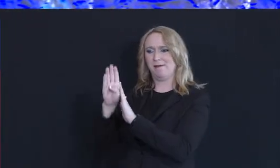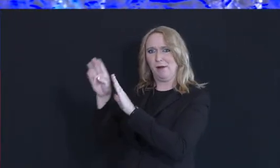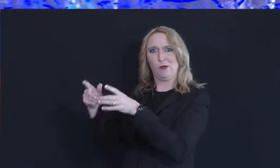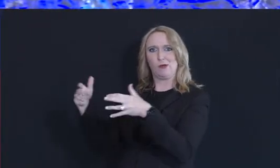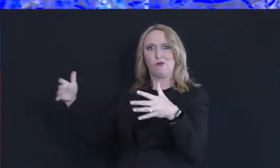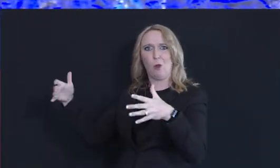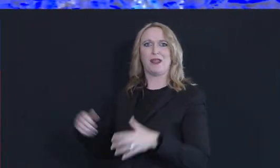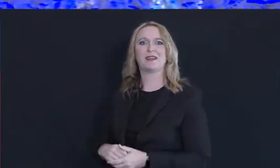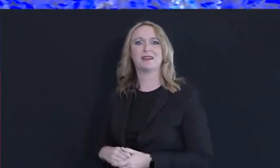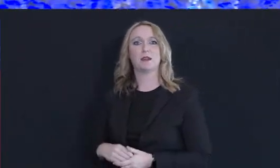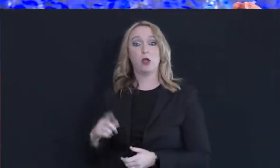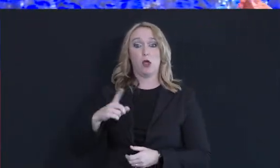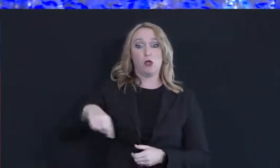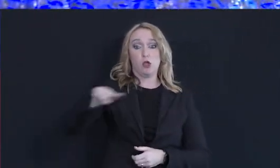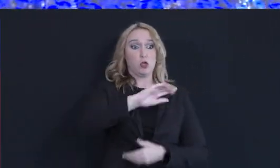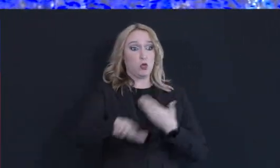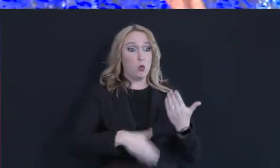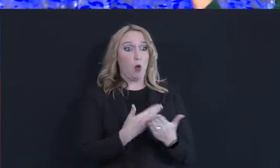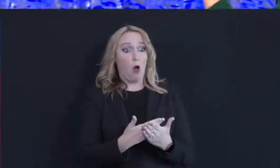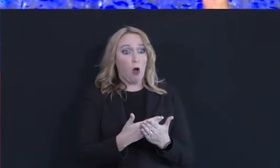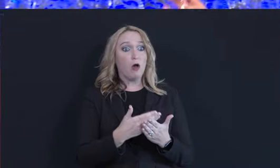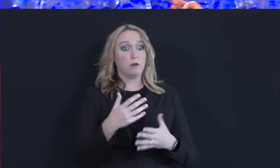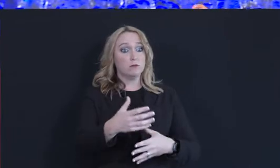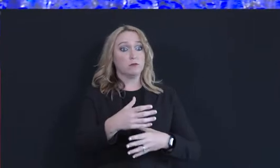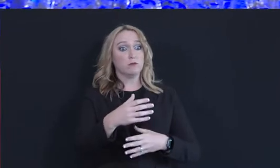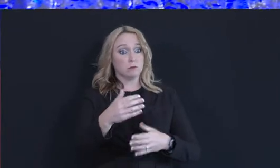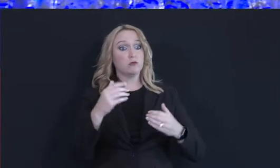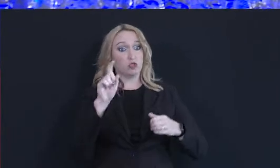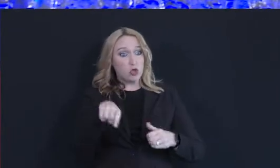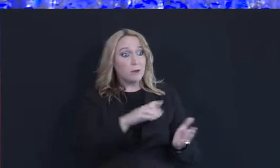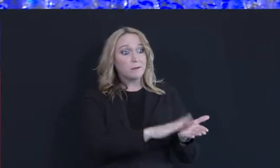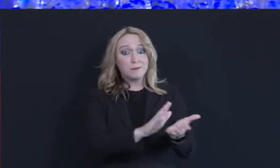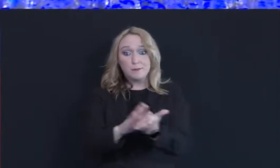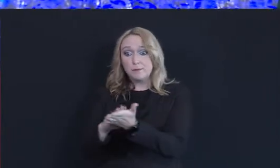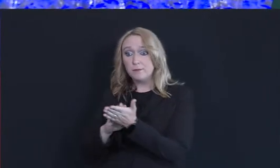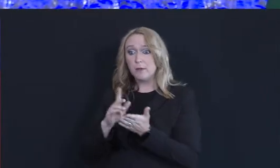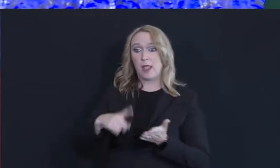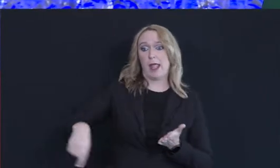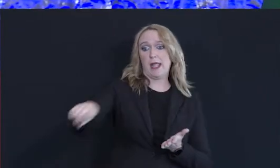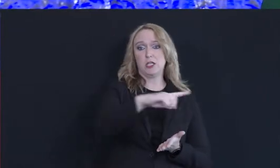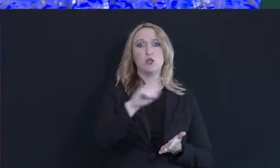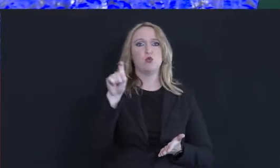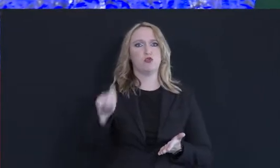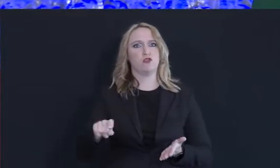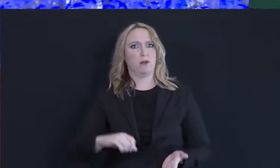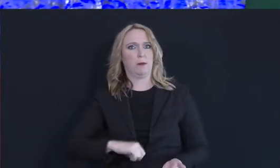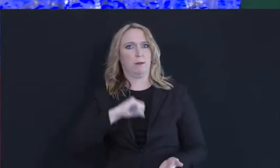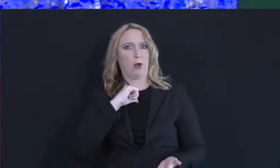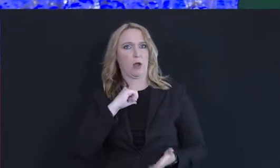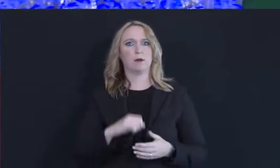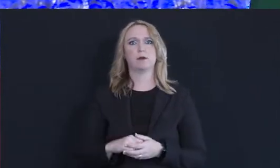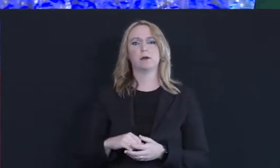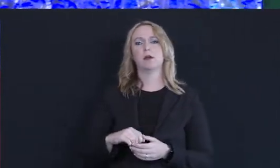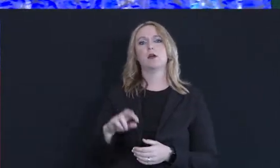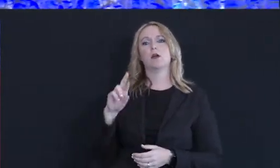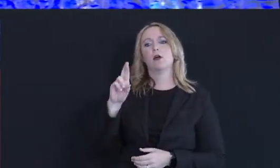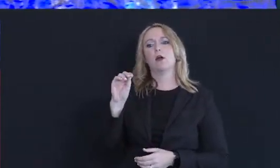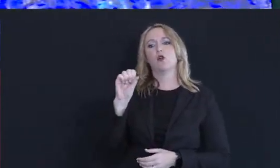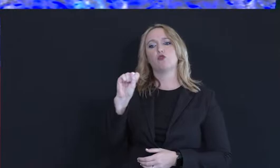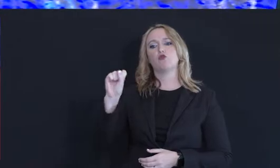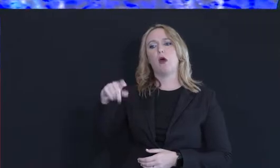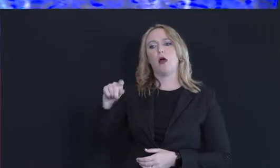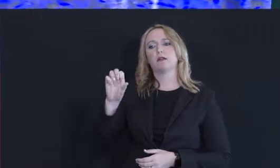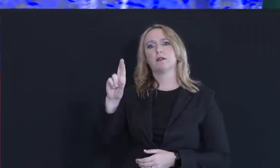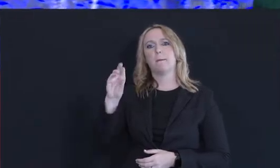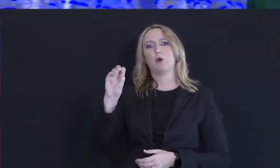in this room deserve credit for this and you should be so incredibly proud Ross Perot Jr was speaking at an